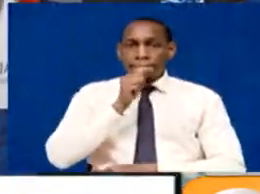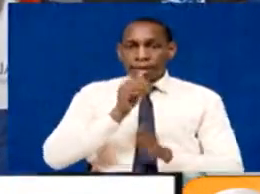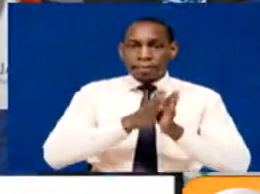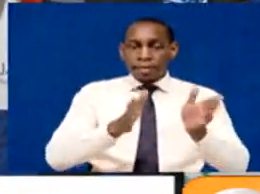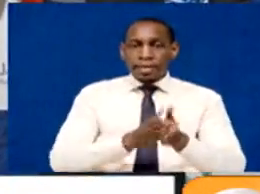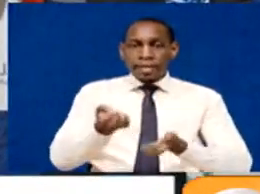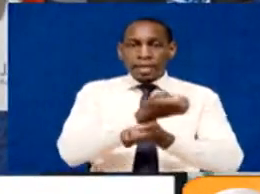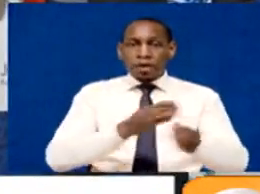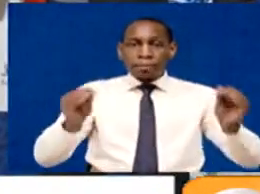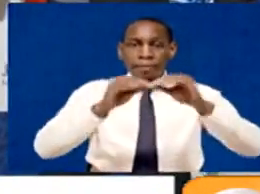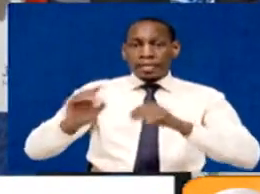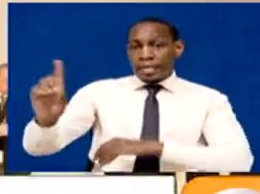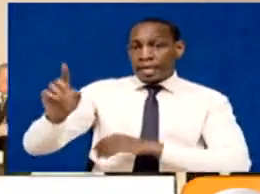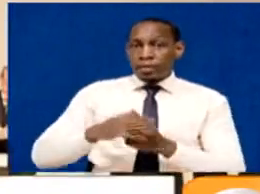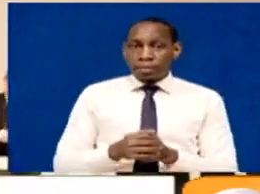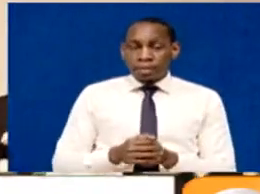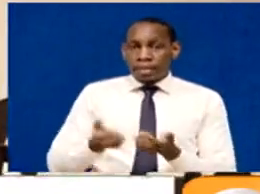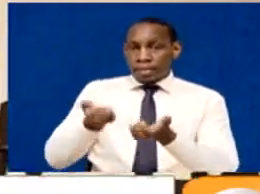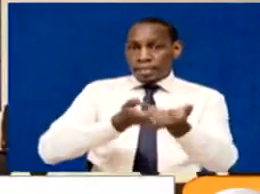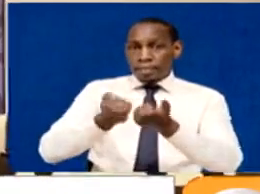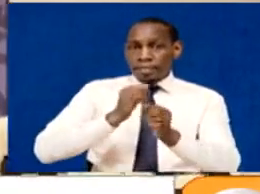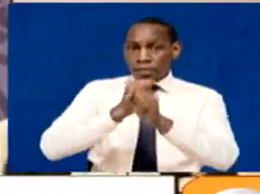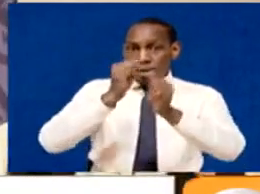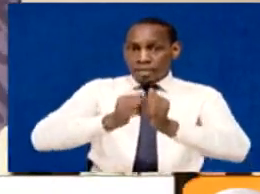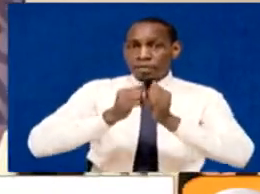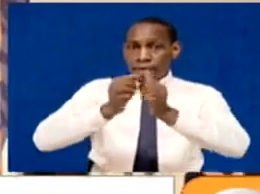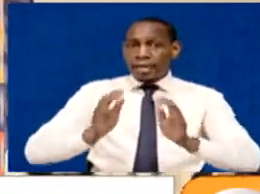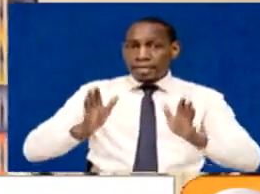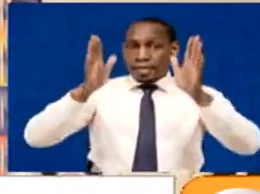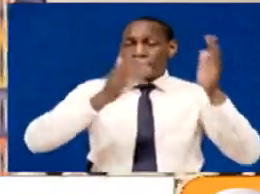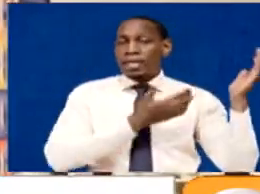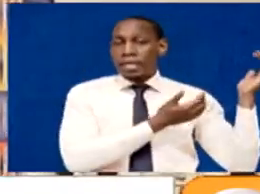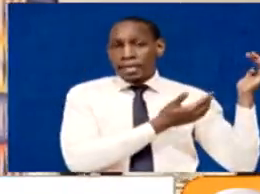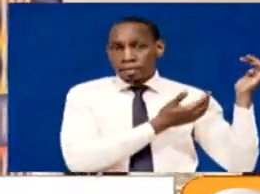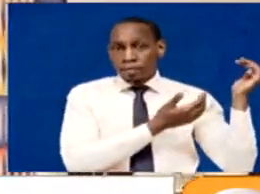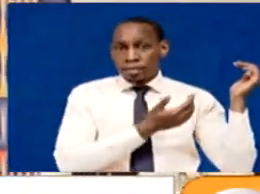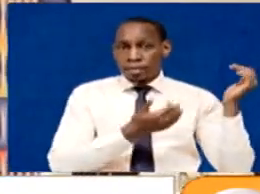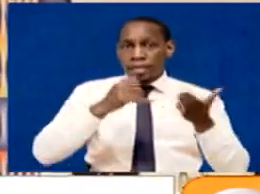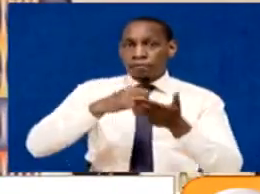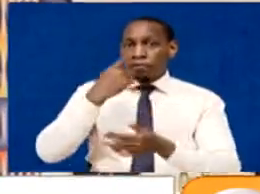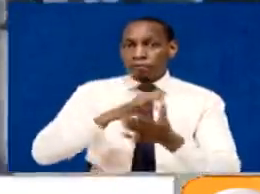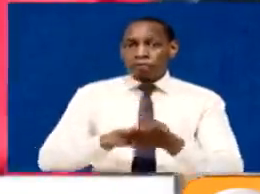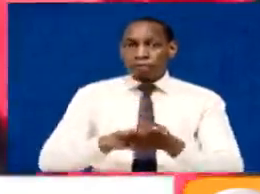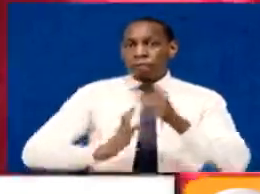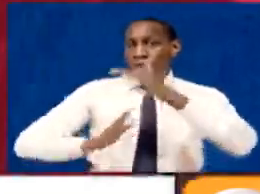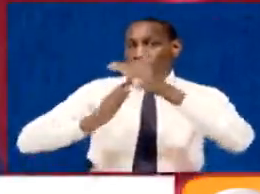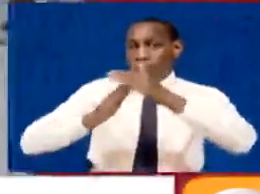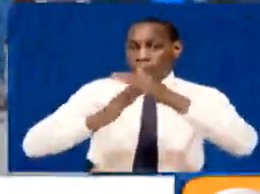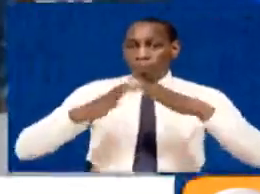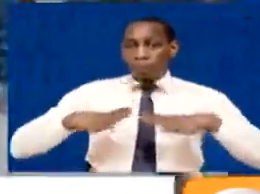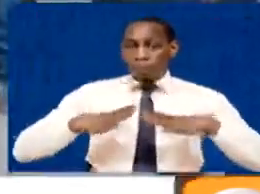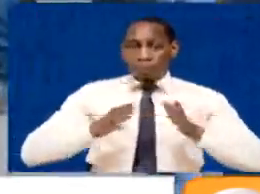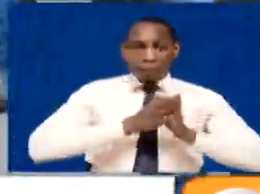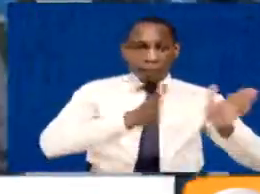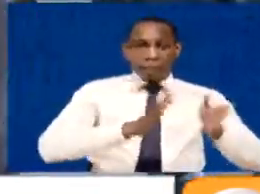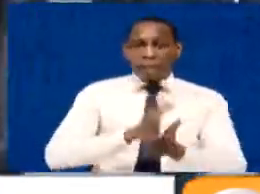Economic Forum in Nairobi. The business collaboration event is expected to bring together people from the highest levels of the